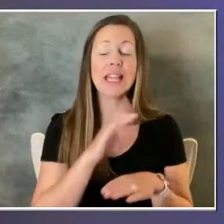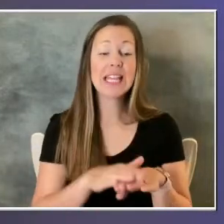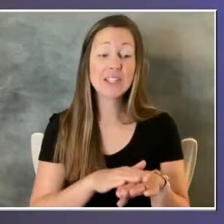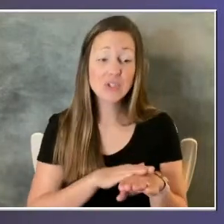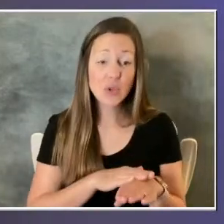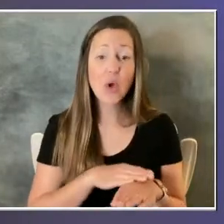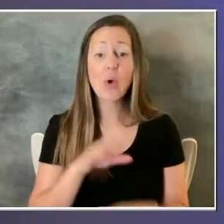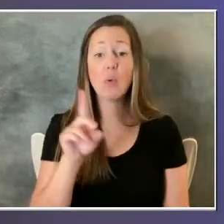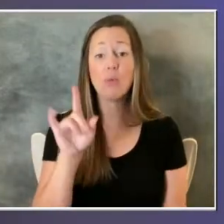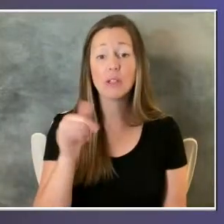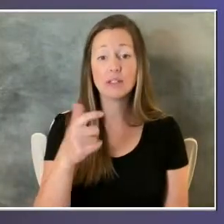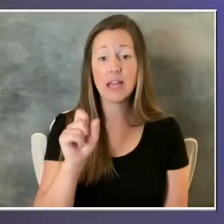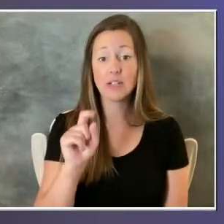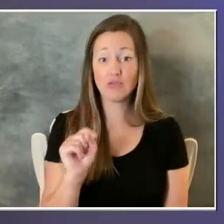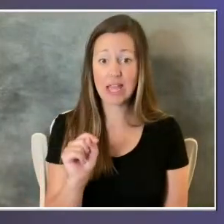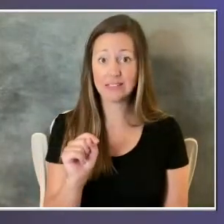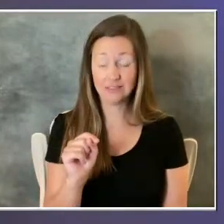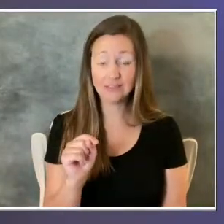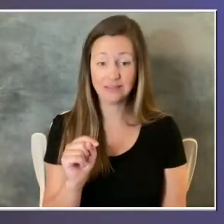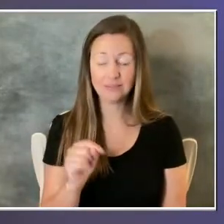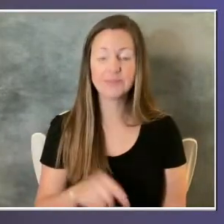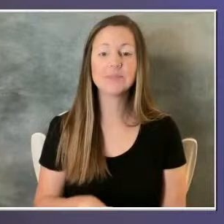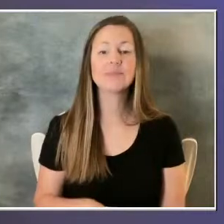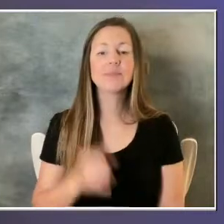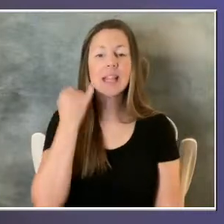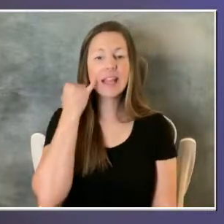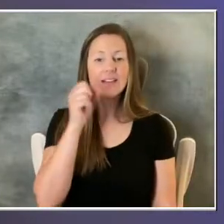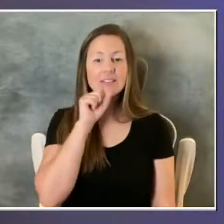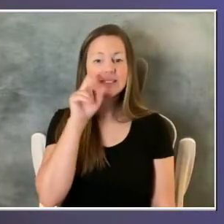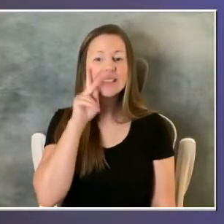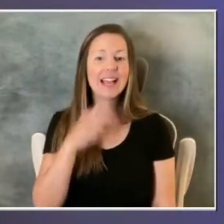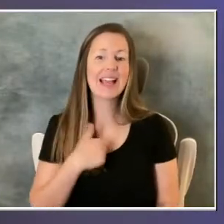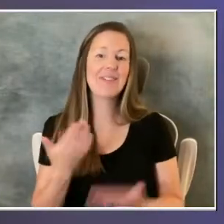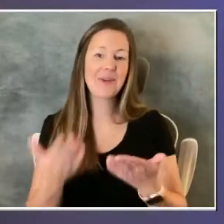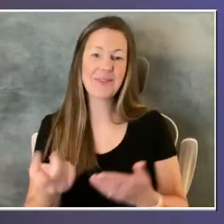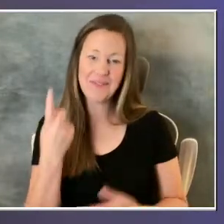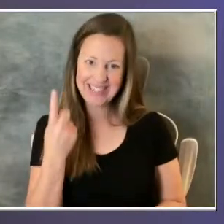a morning. If you're gonna have it for a snack, I recommend 1 for a snack.